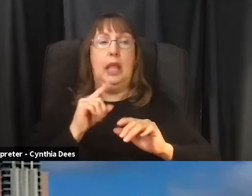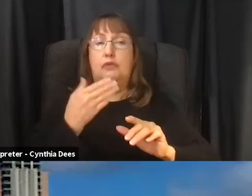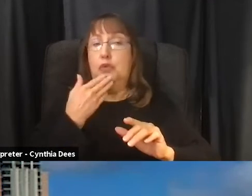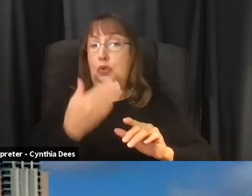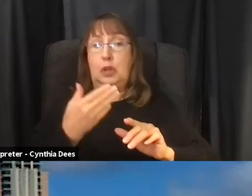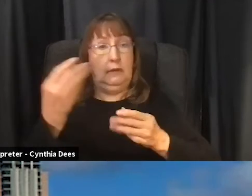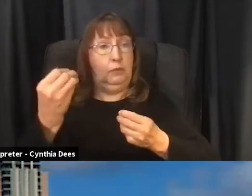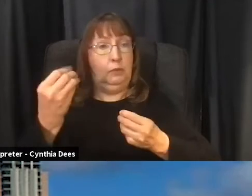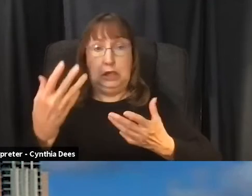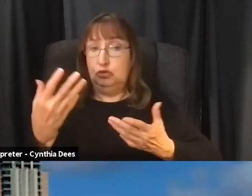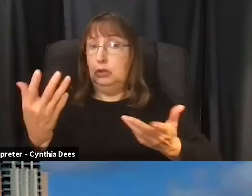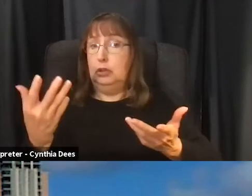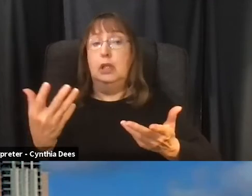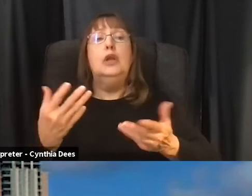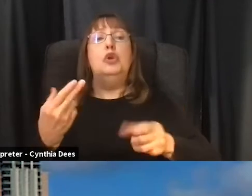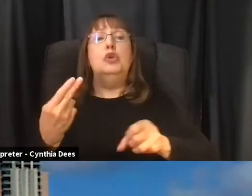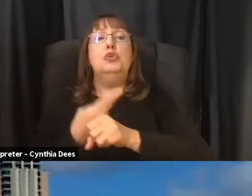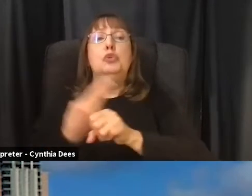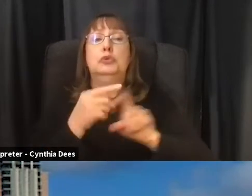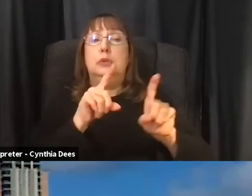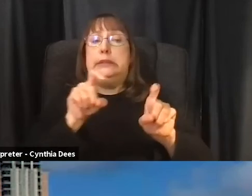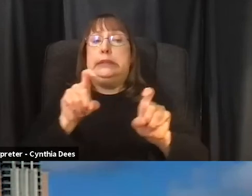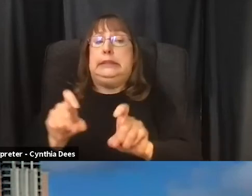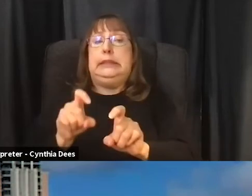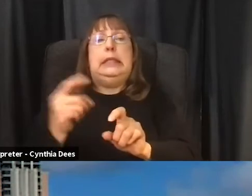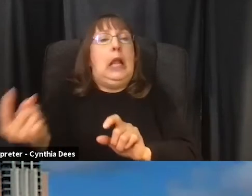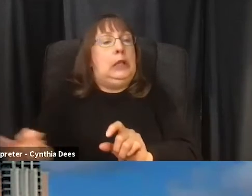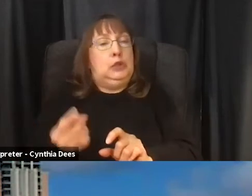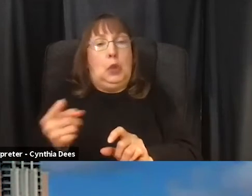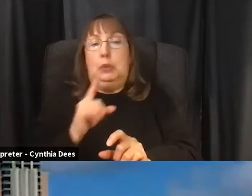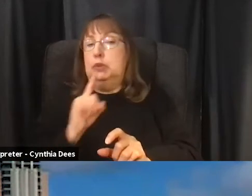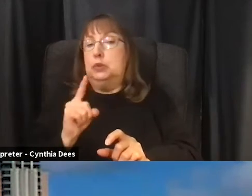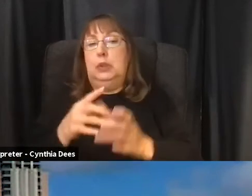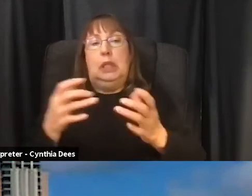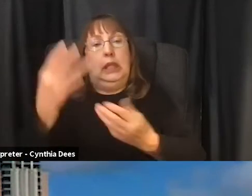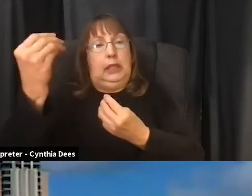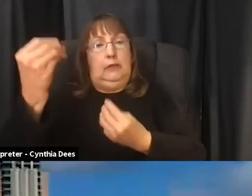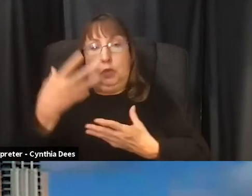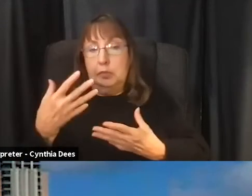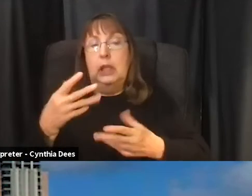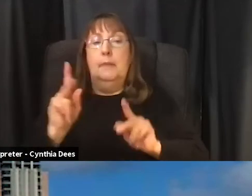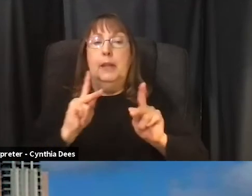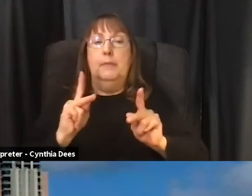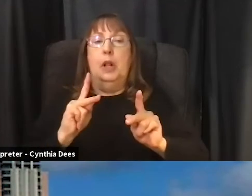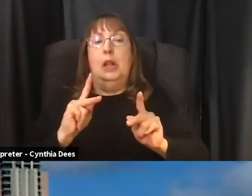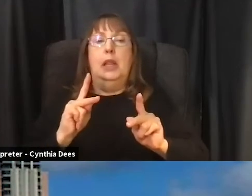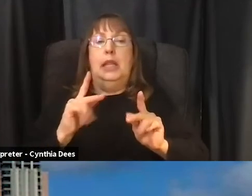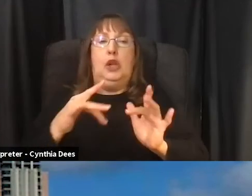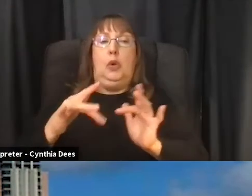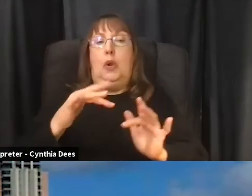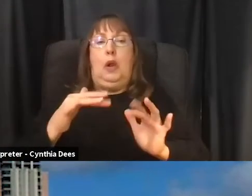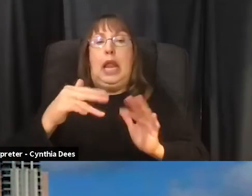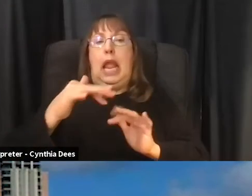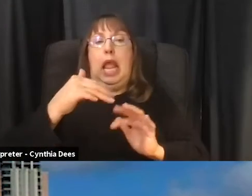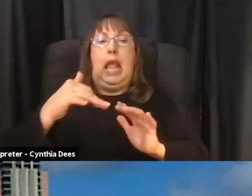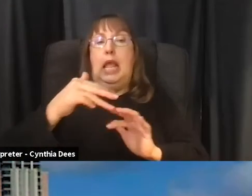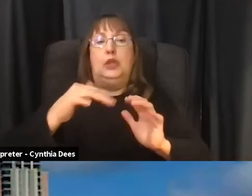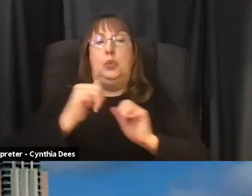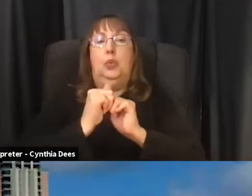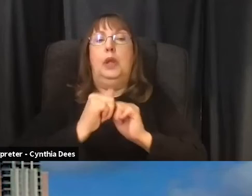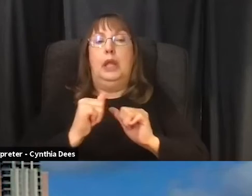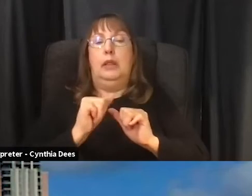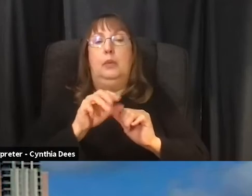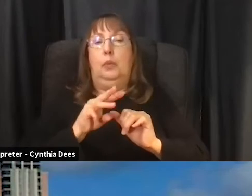User testing is always really informative. People interact with websites in all kinds of ways that the designers never